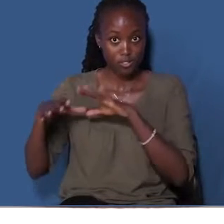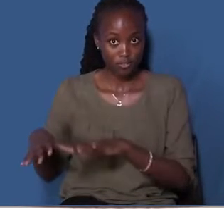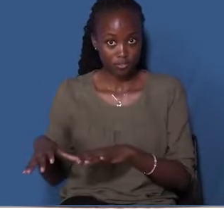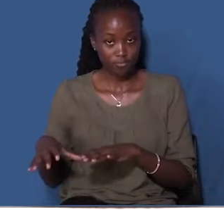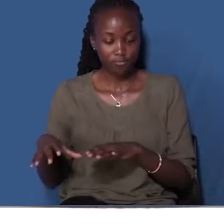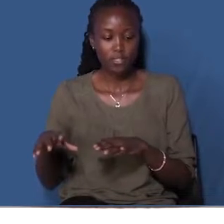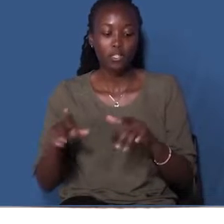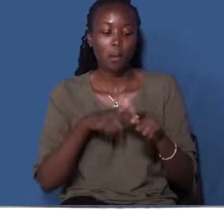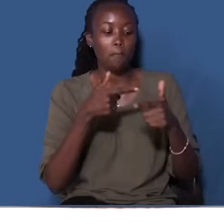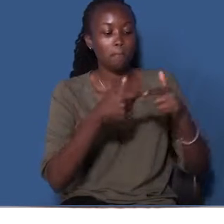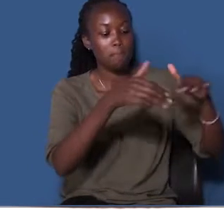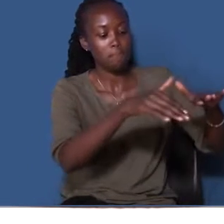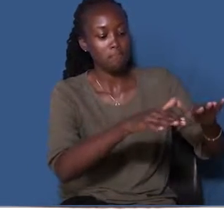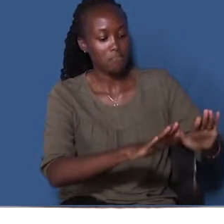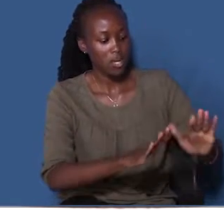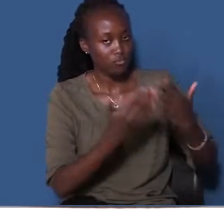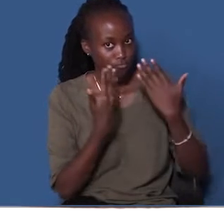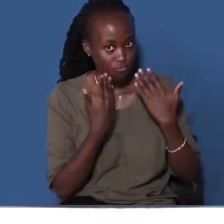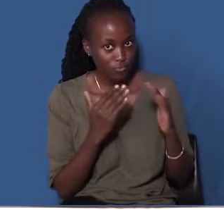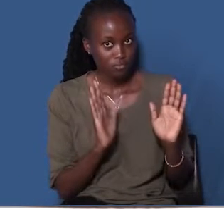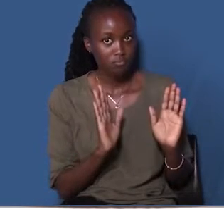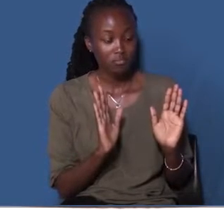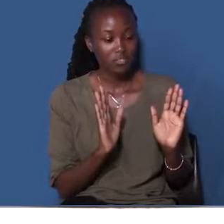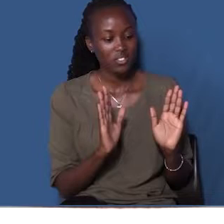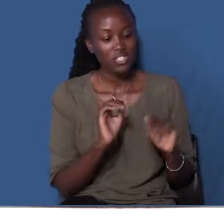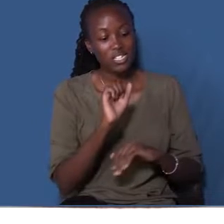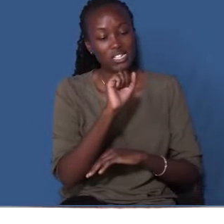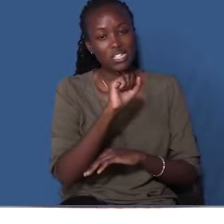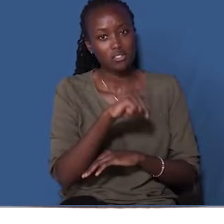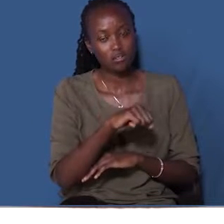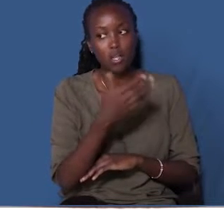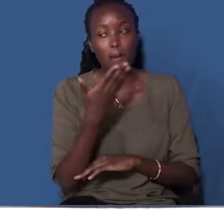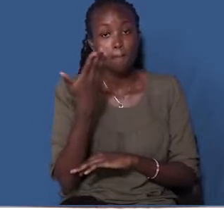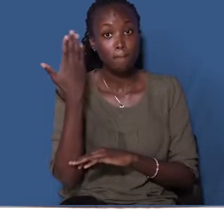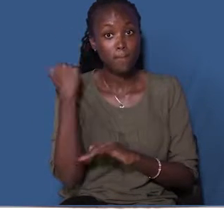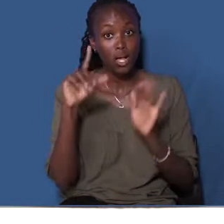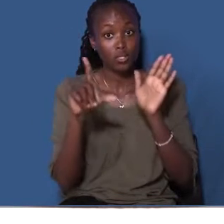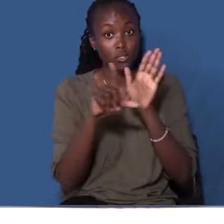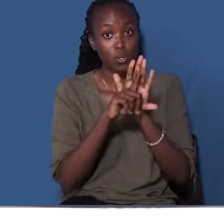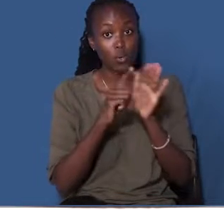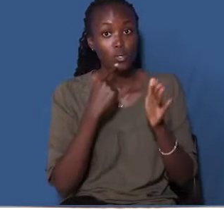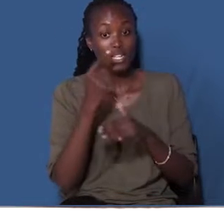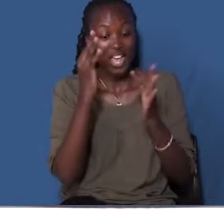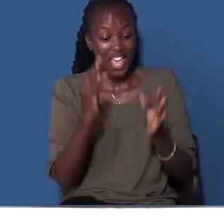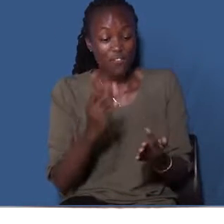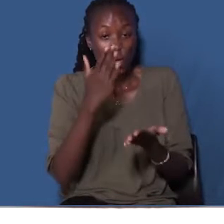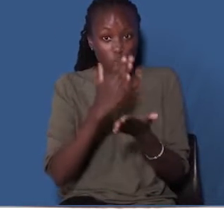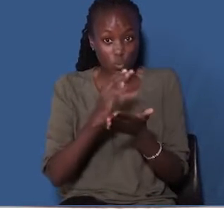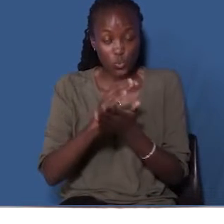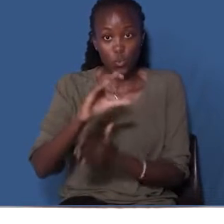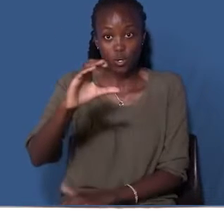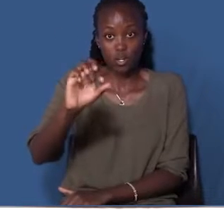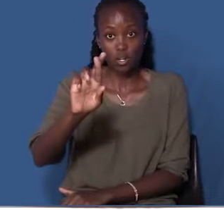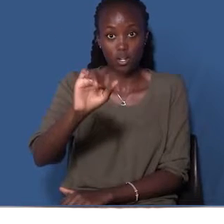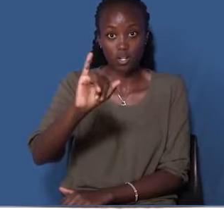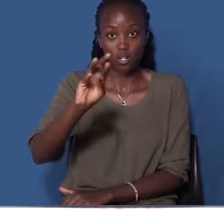suffers and is buried. And despite the fact that condemned criminals lost the right for decent burial, God had